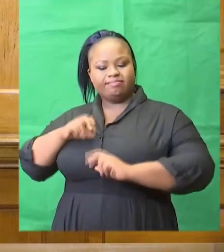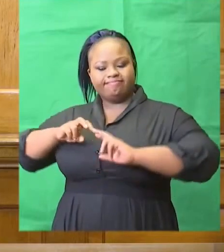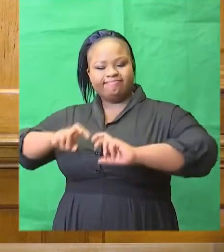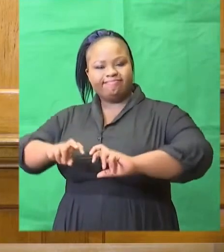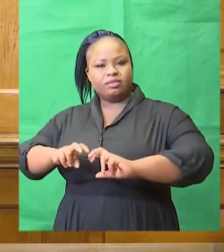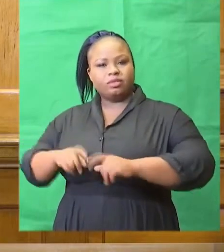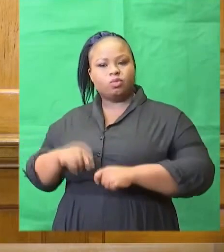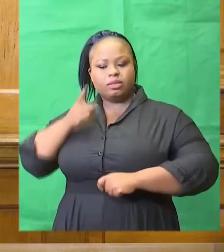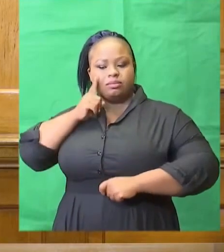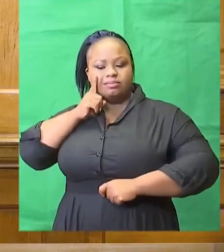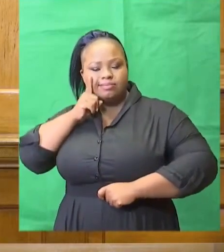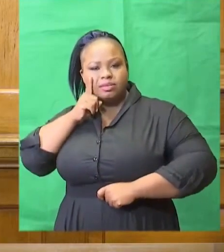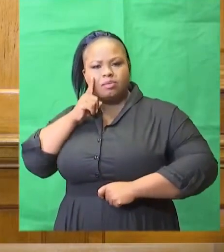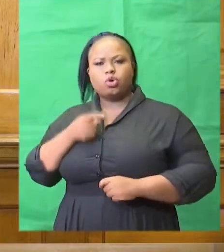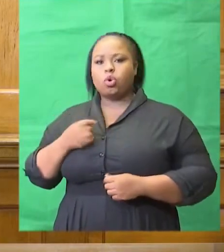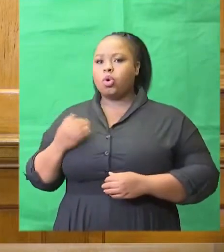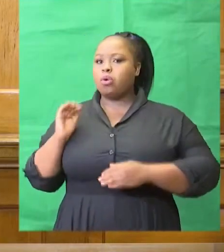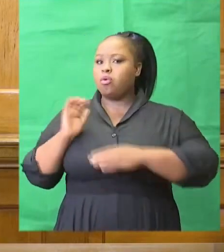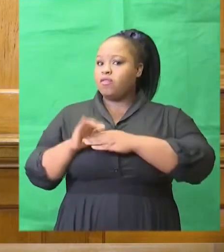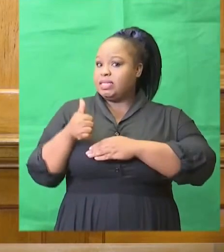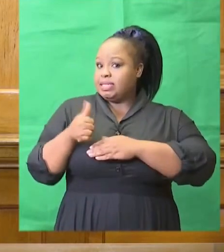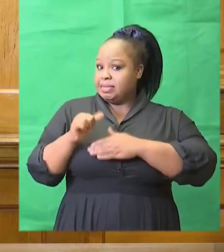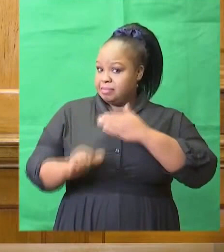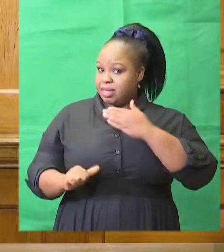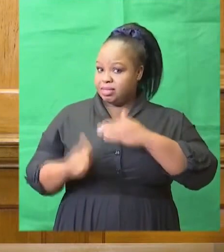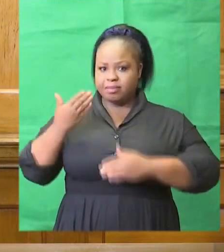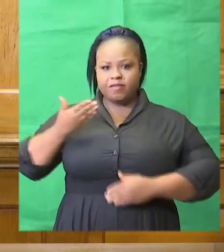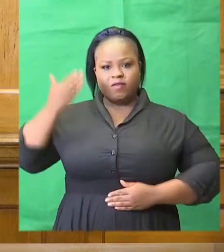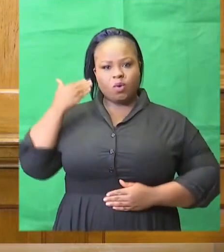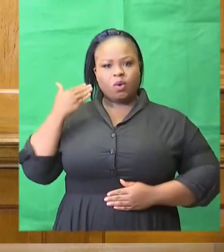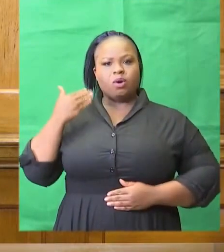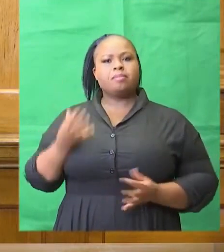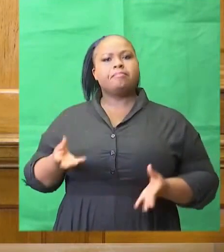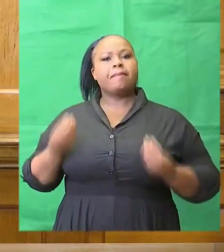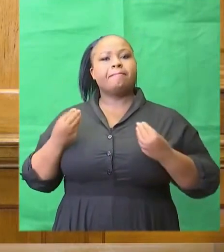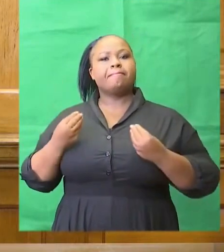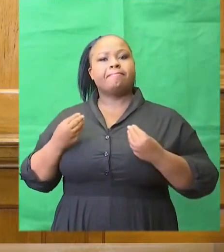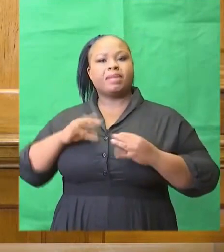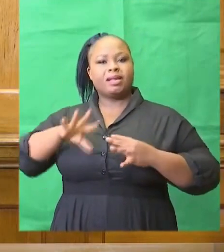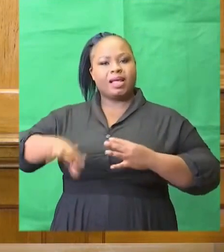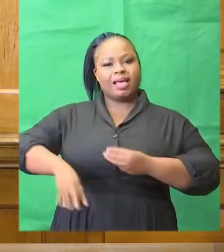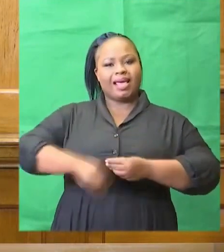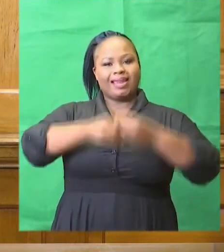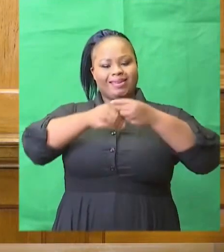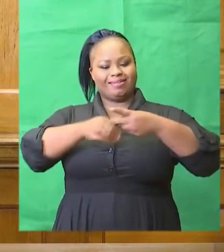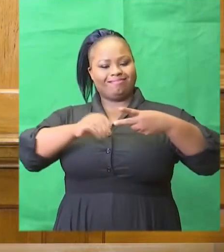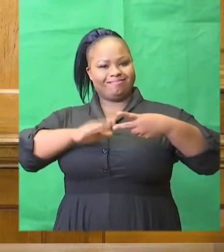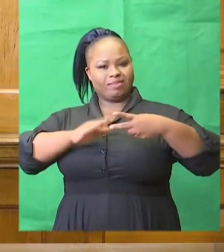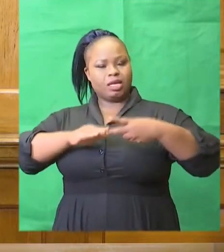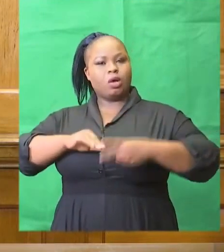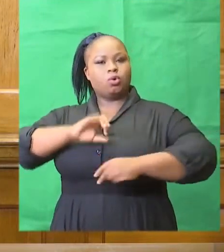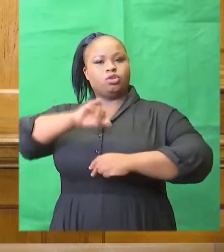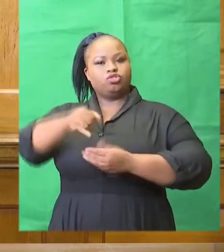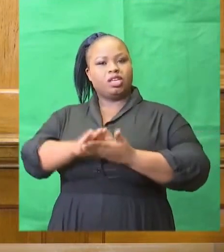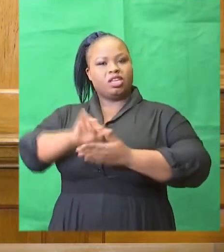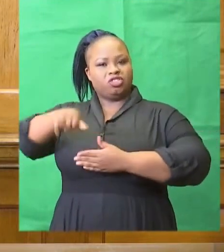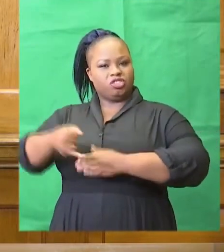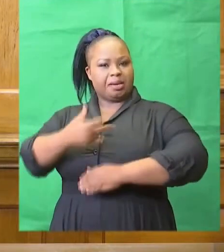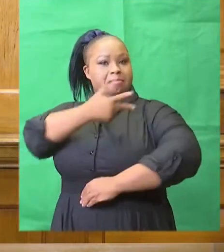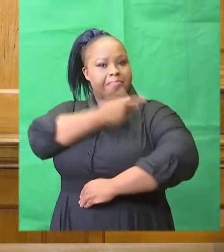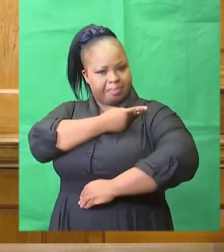6 months ago, are being offered Johnson & Johnson booster doses.